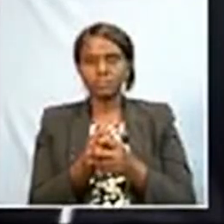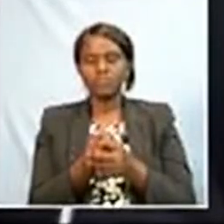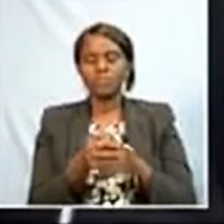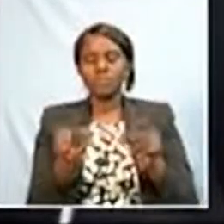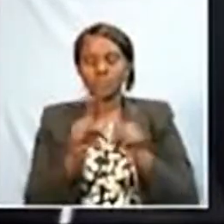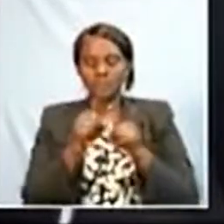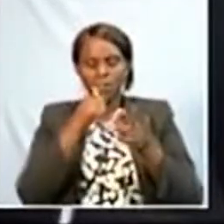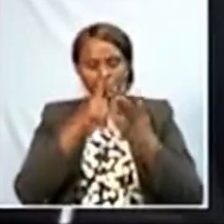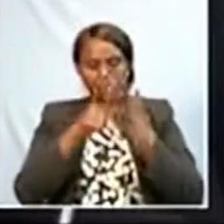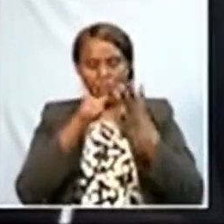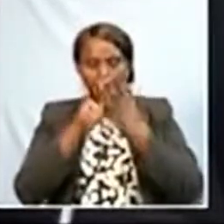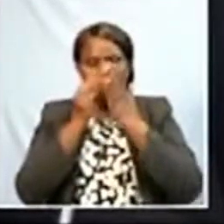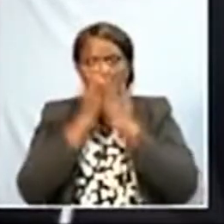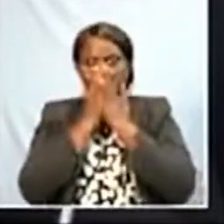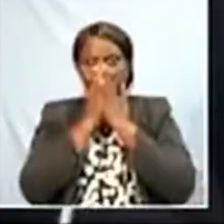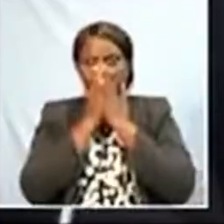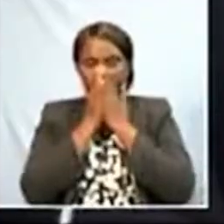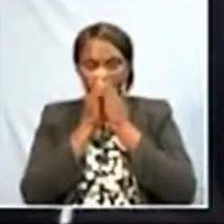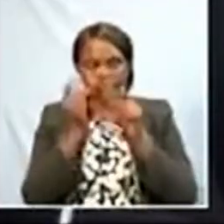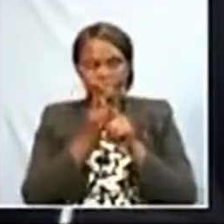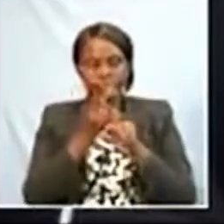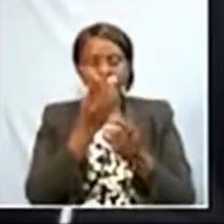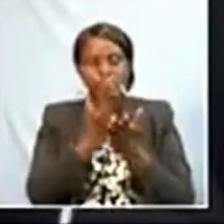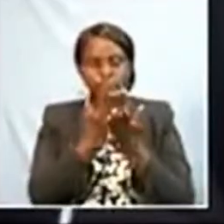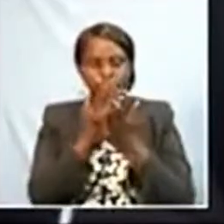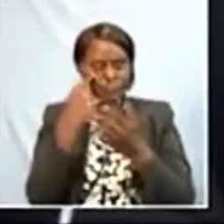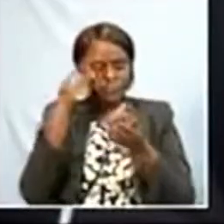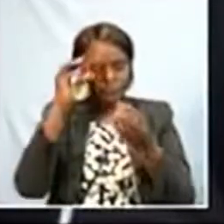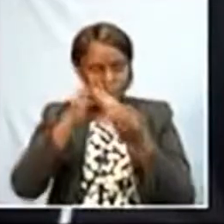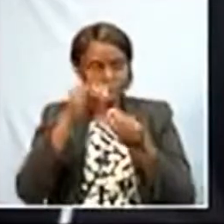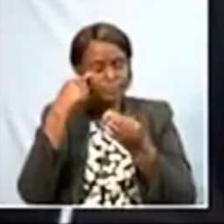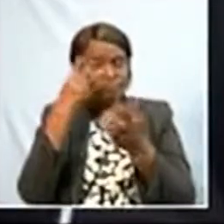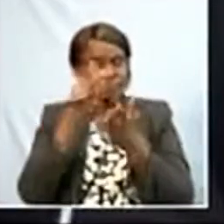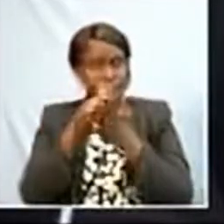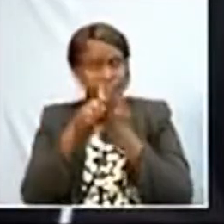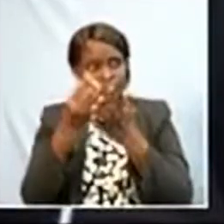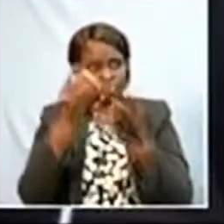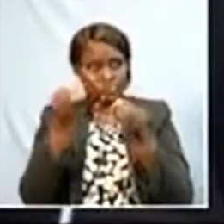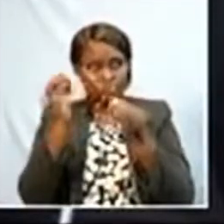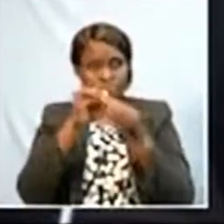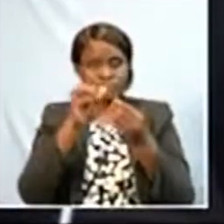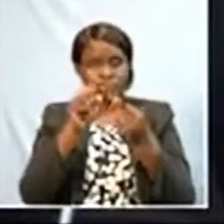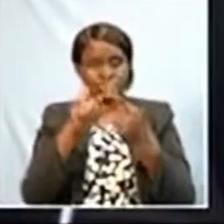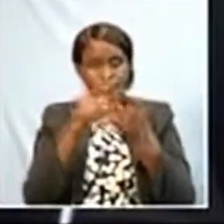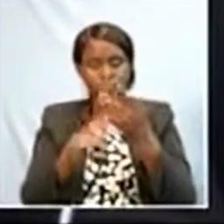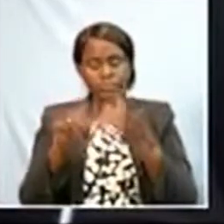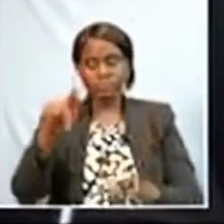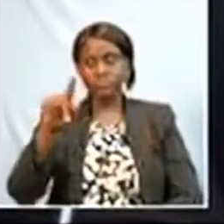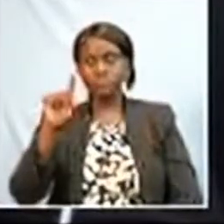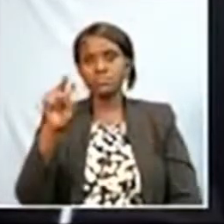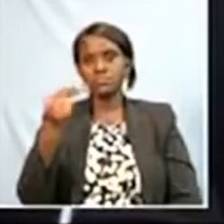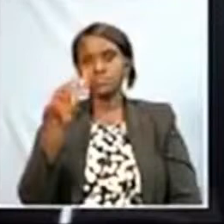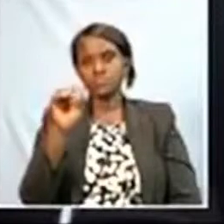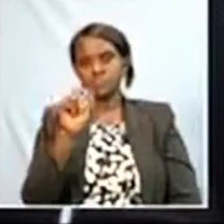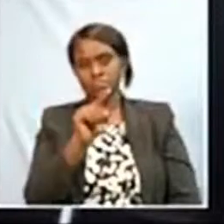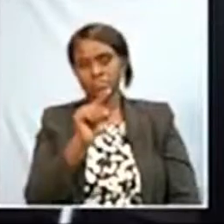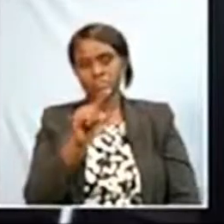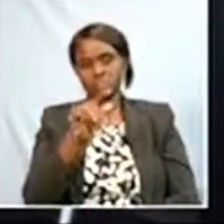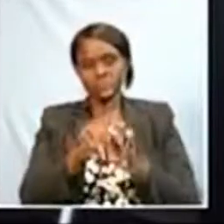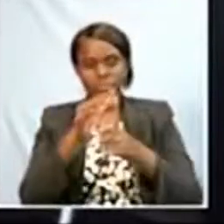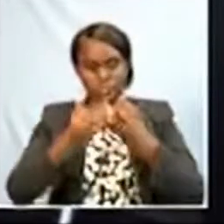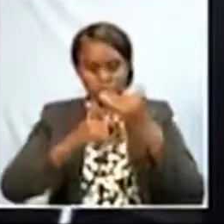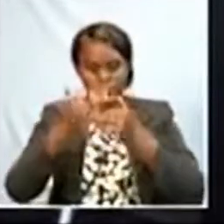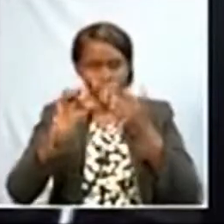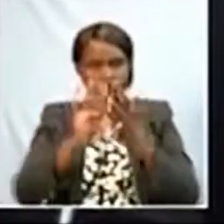letter from the request for approval for additional funds to the PLGO is on the next